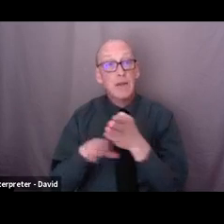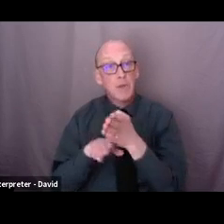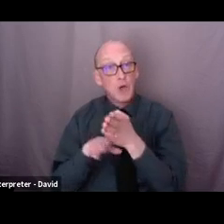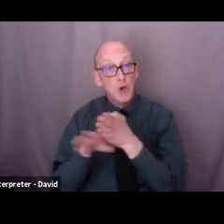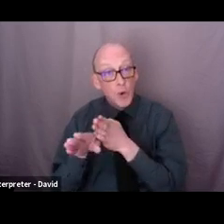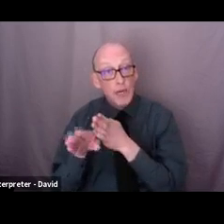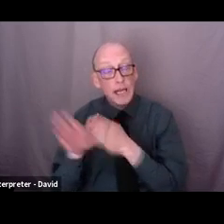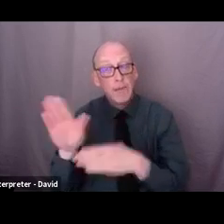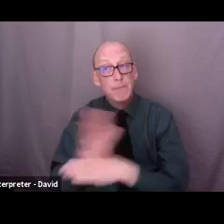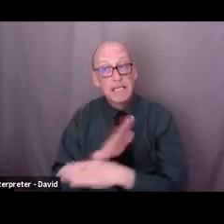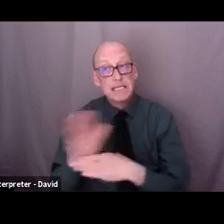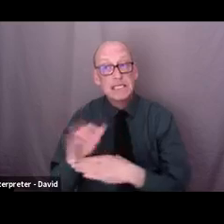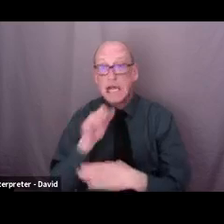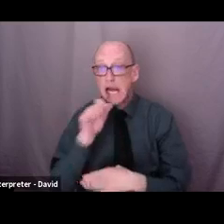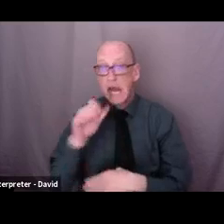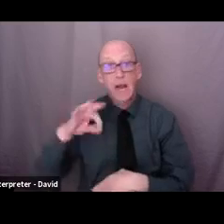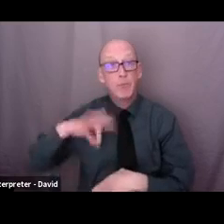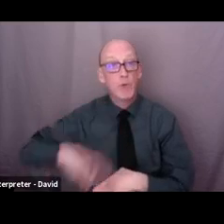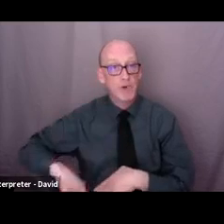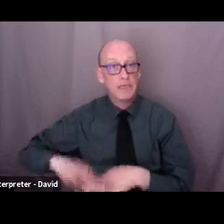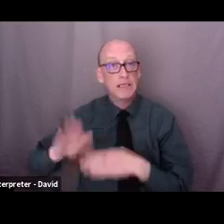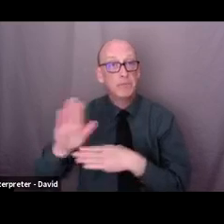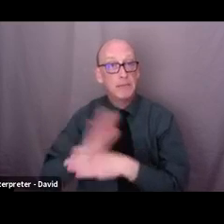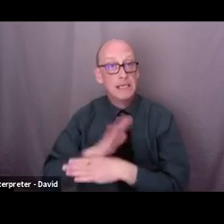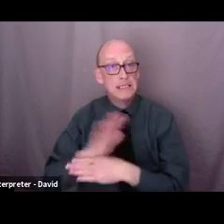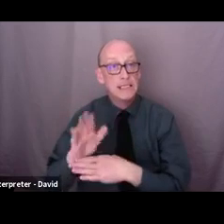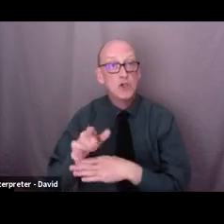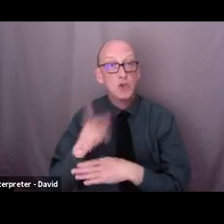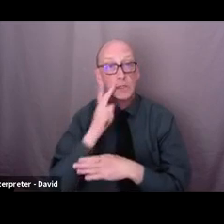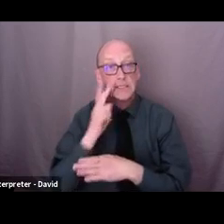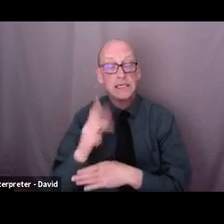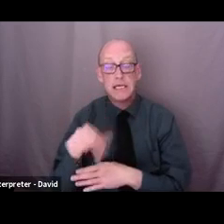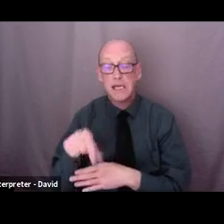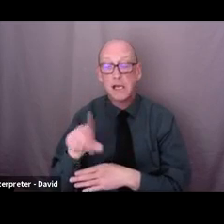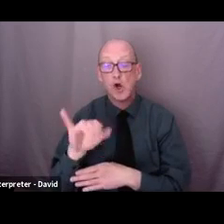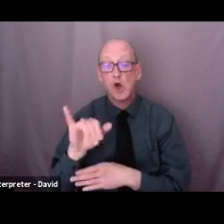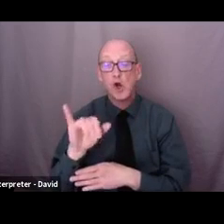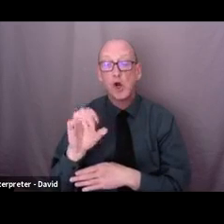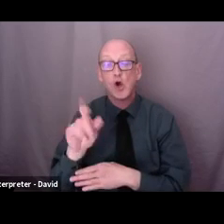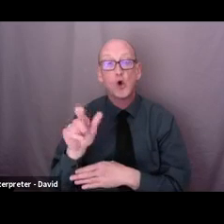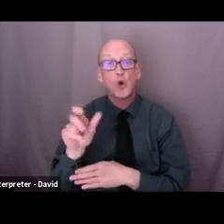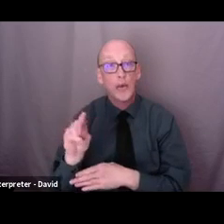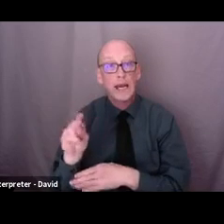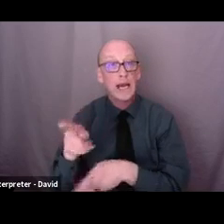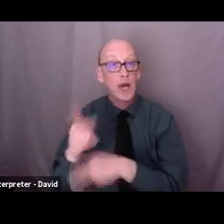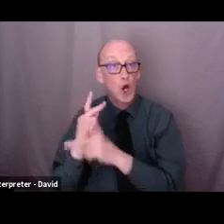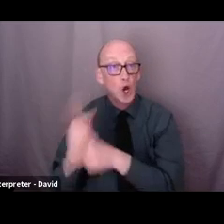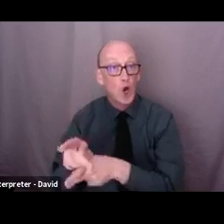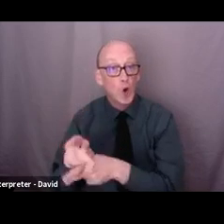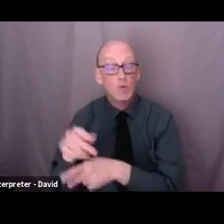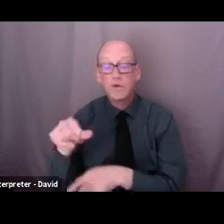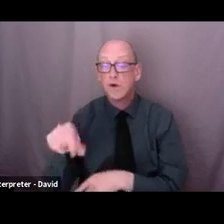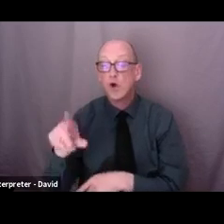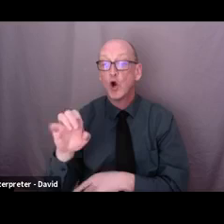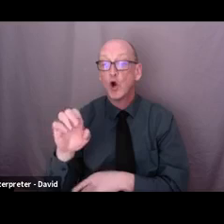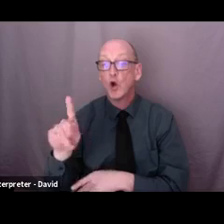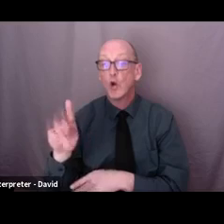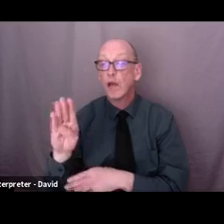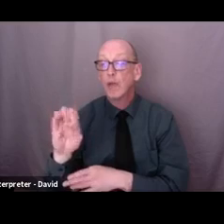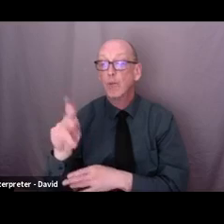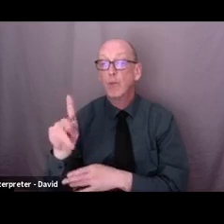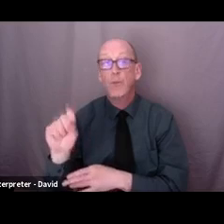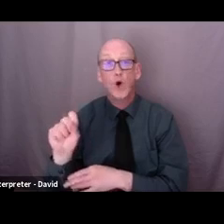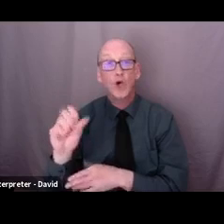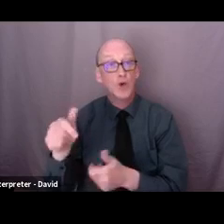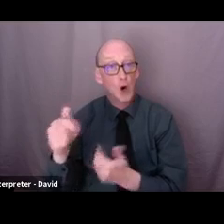and nonprofits. You'll see Quicken Loans, QuickBooks offering the Paycheck Protection Program. Just a